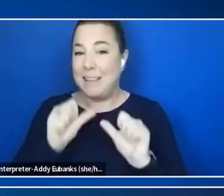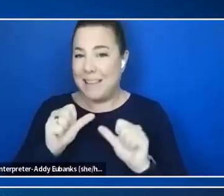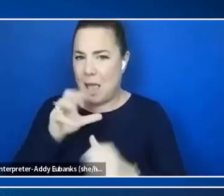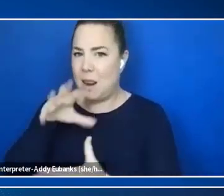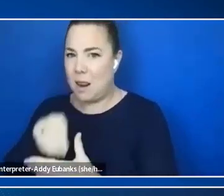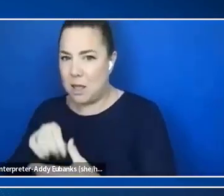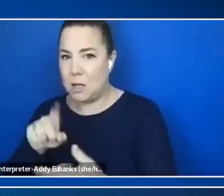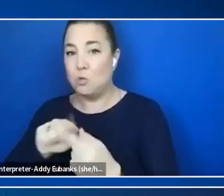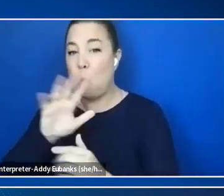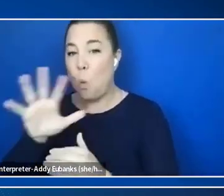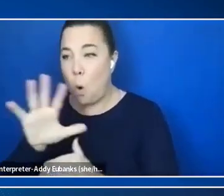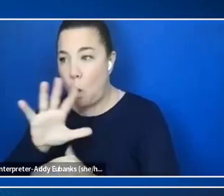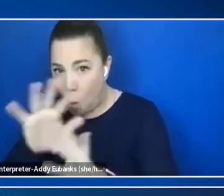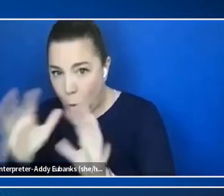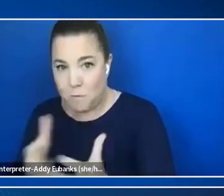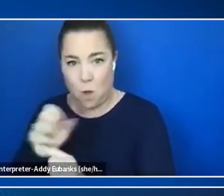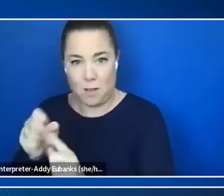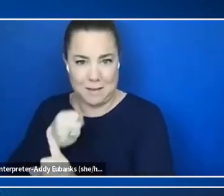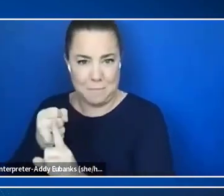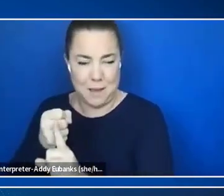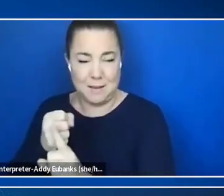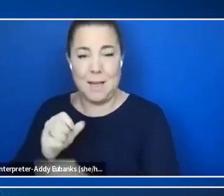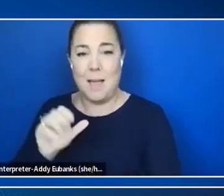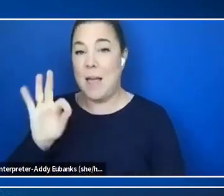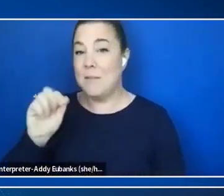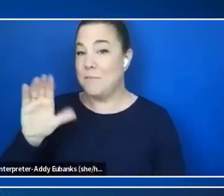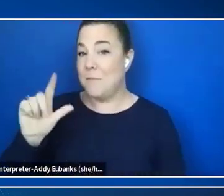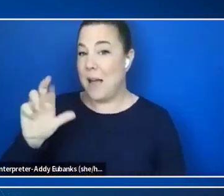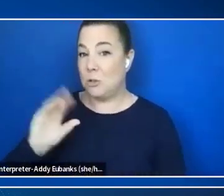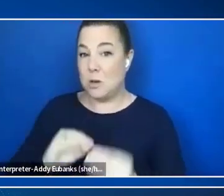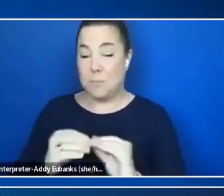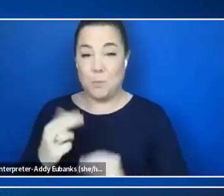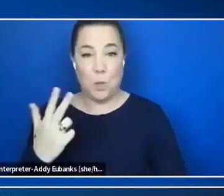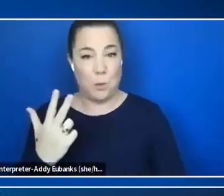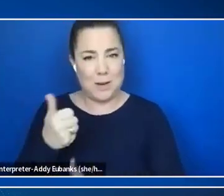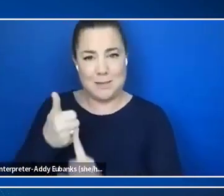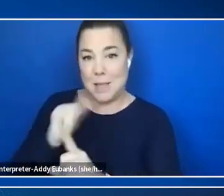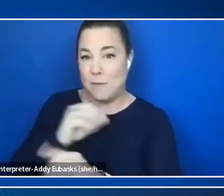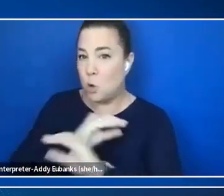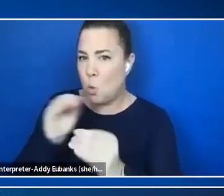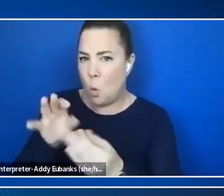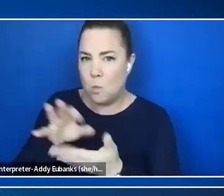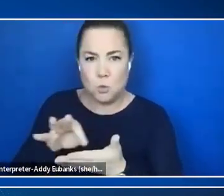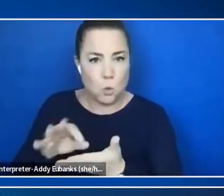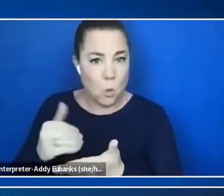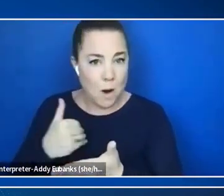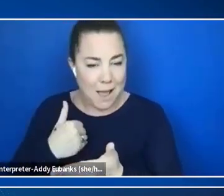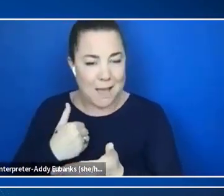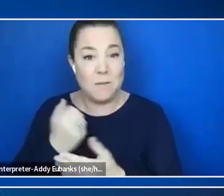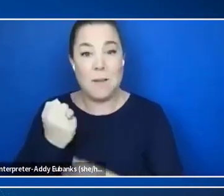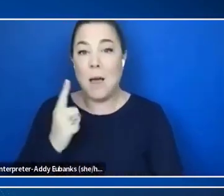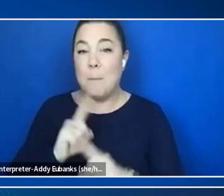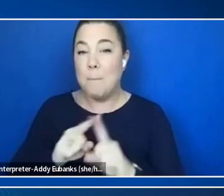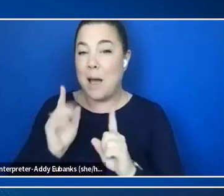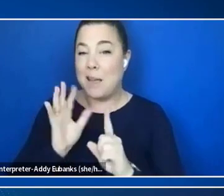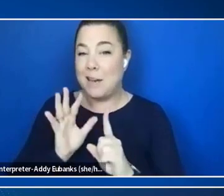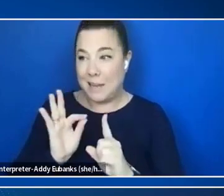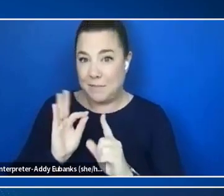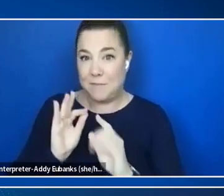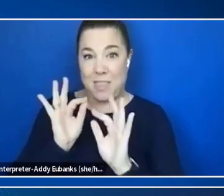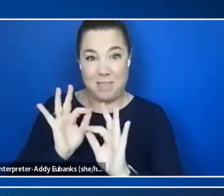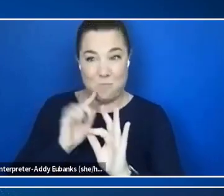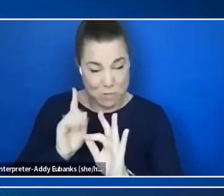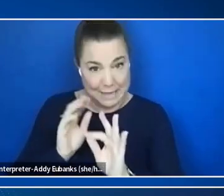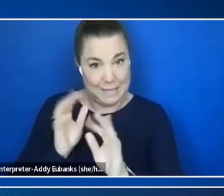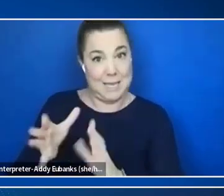overall impact. So even though factor 3 doesn't get a score, if it is a major score driving factor,